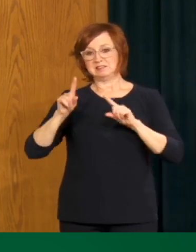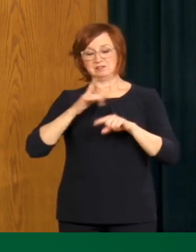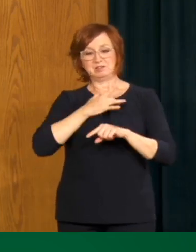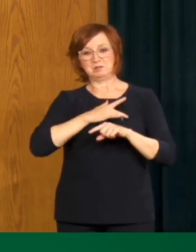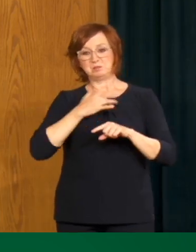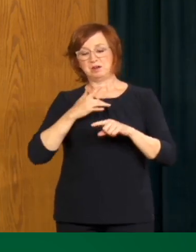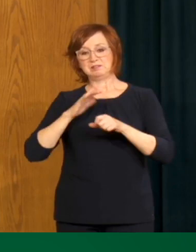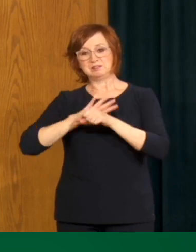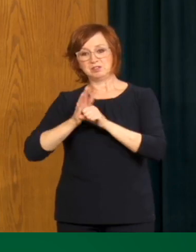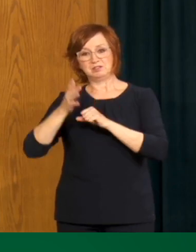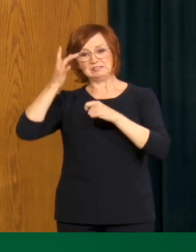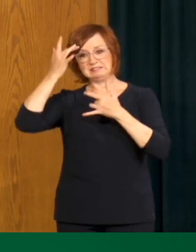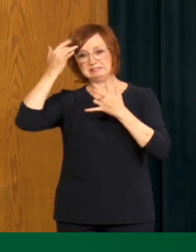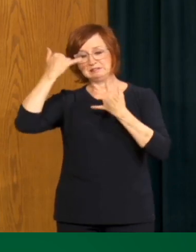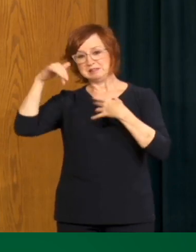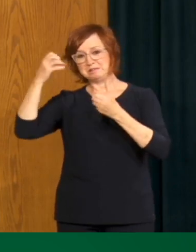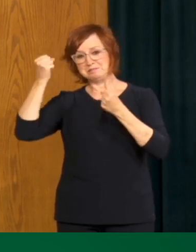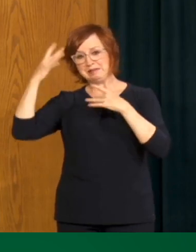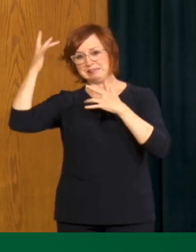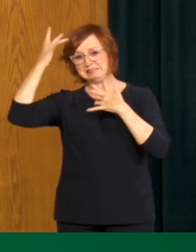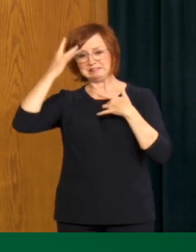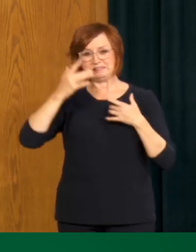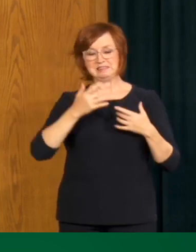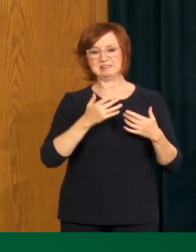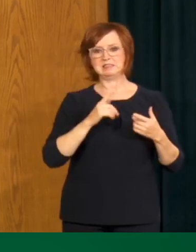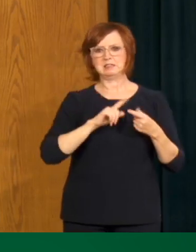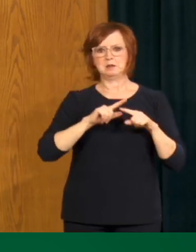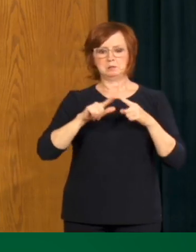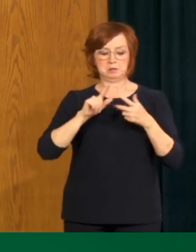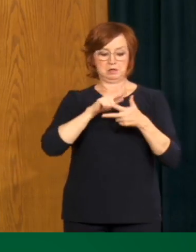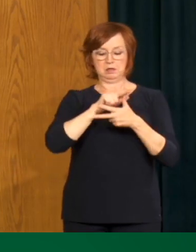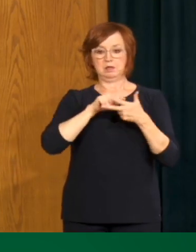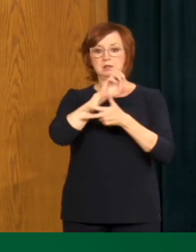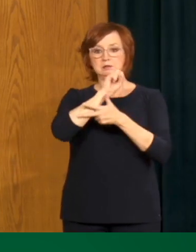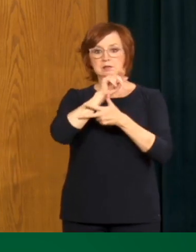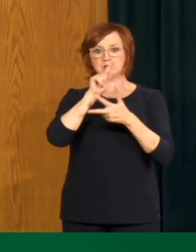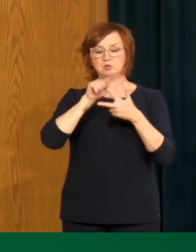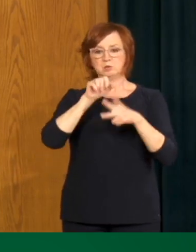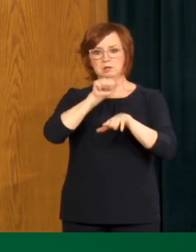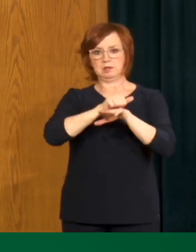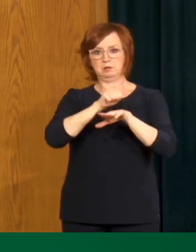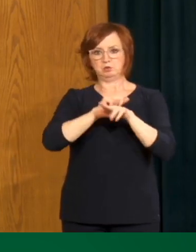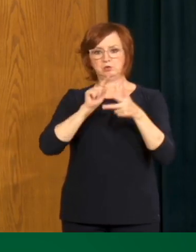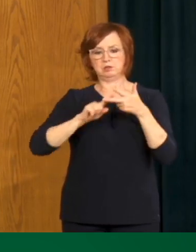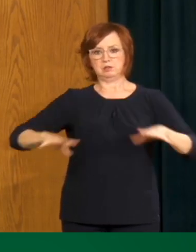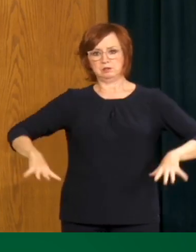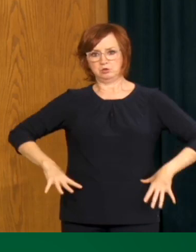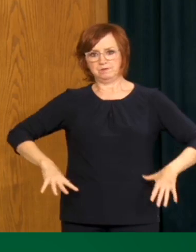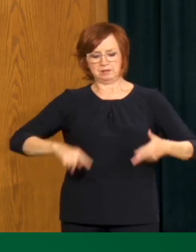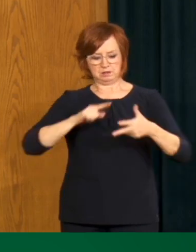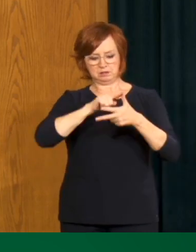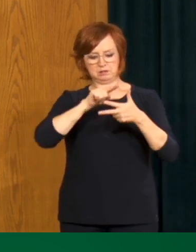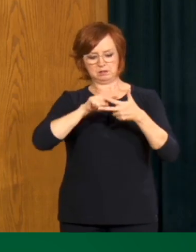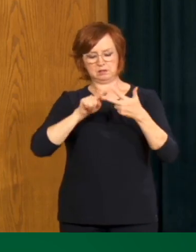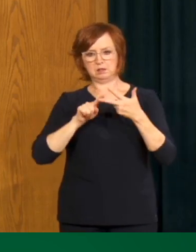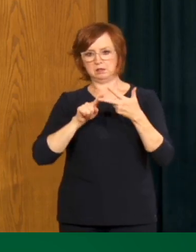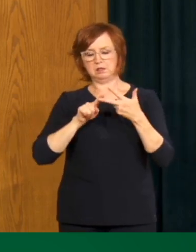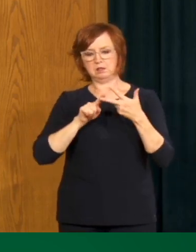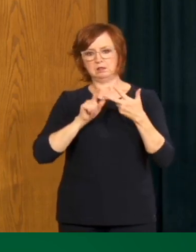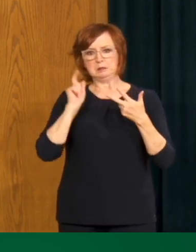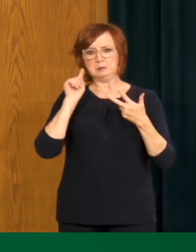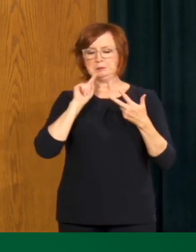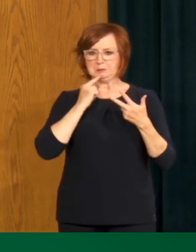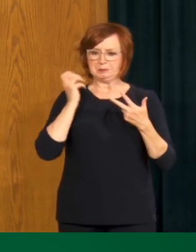I've used the energy sector in Saskatchewan, Alberta, and Newfoundland as an example of how there's been a disproportionate impact